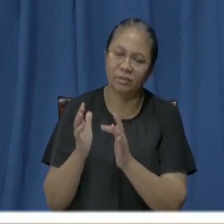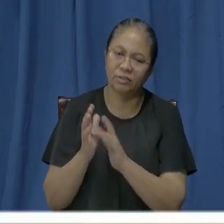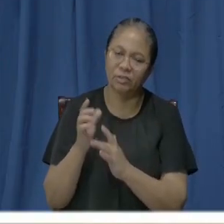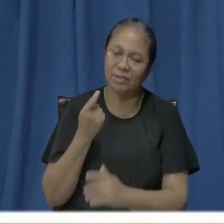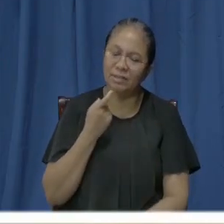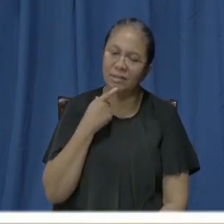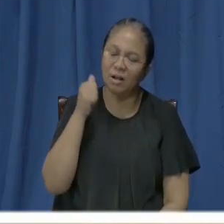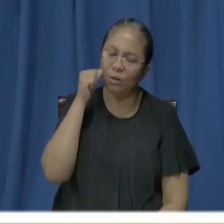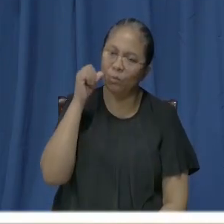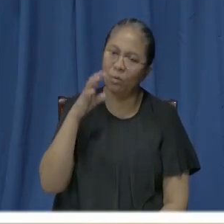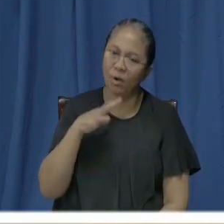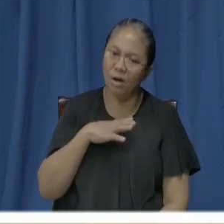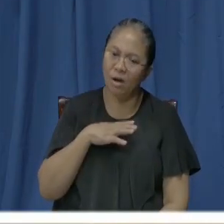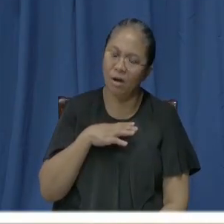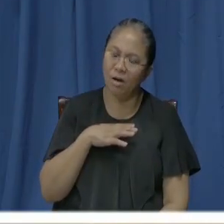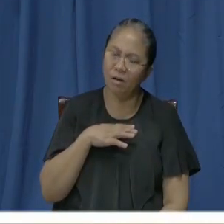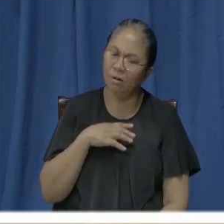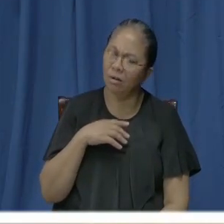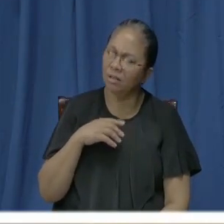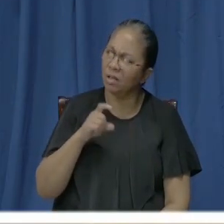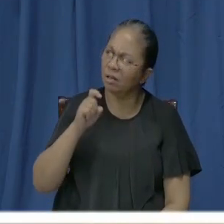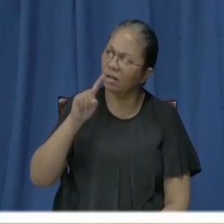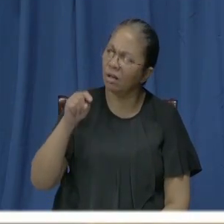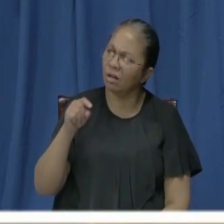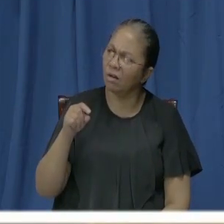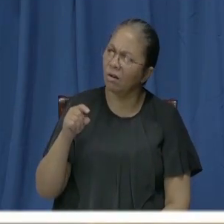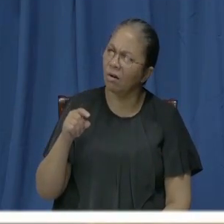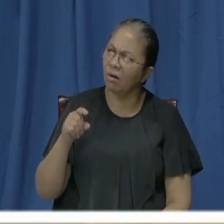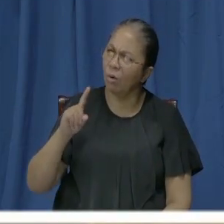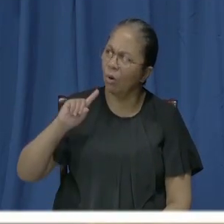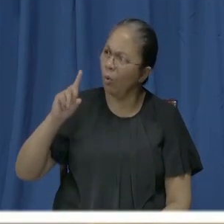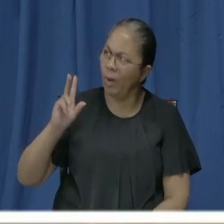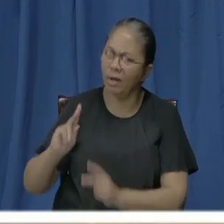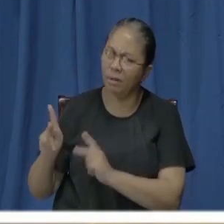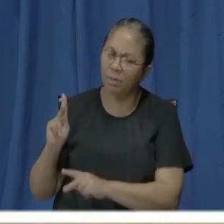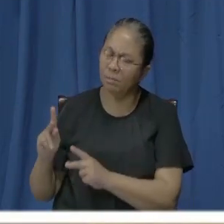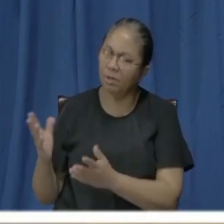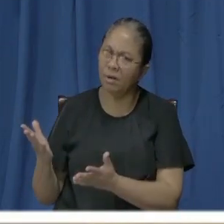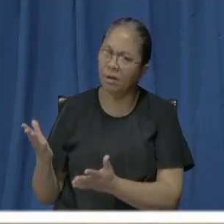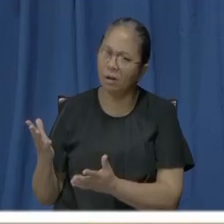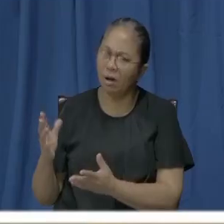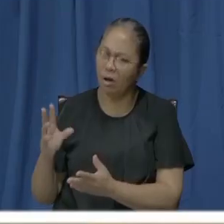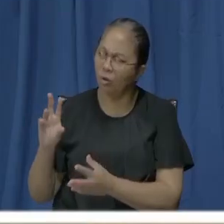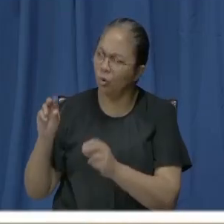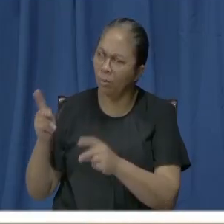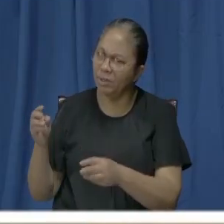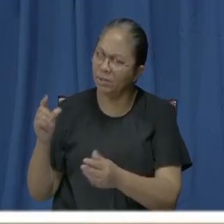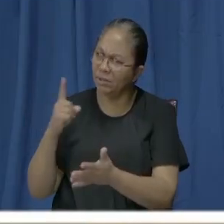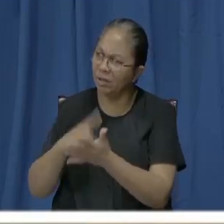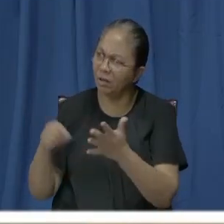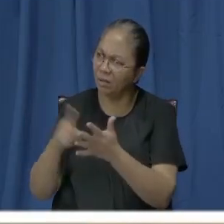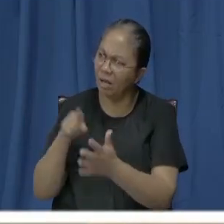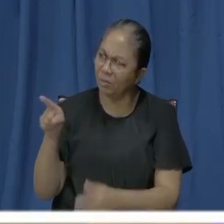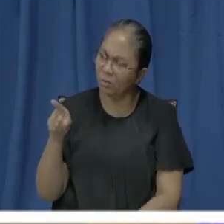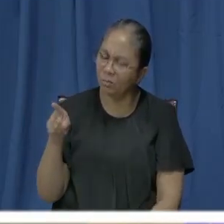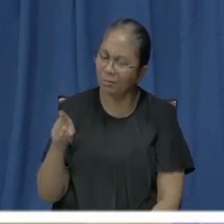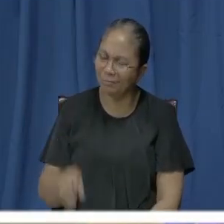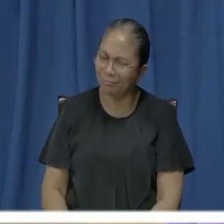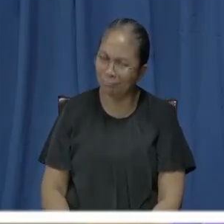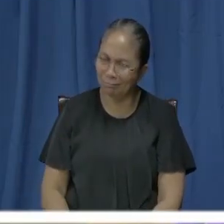to her, he looked up, woman, where are they? Has no one condemned you? As if he don't know.